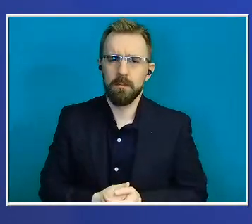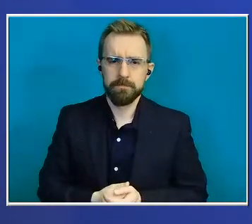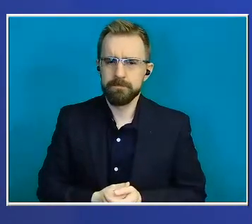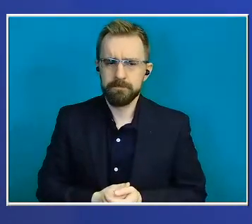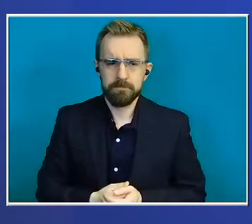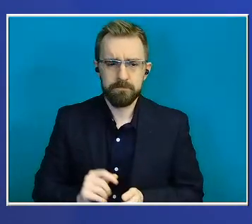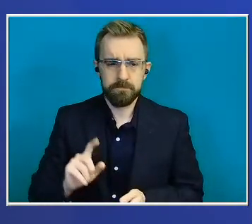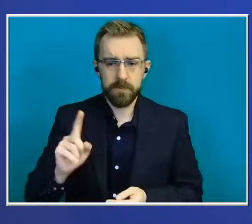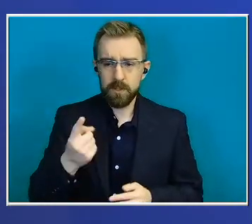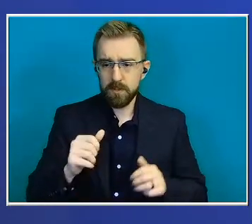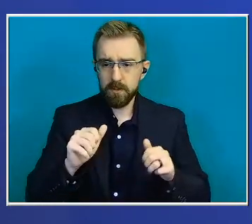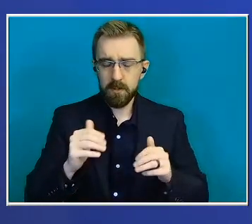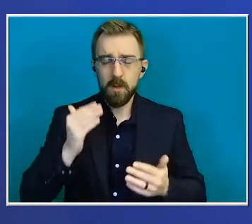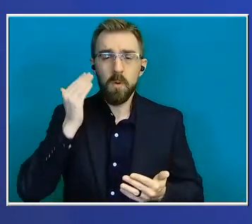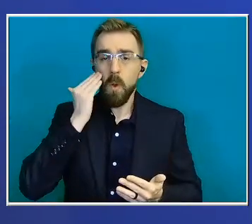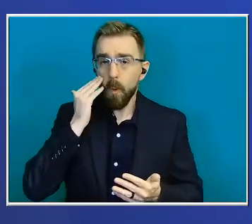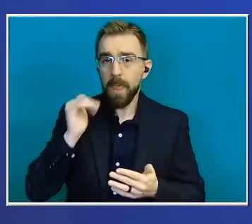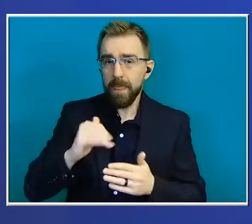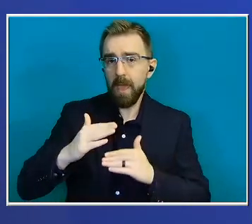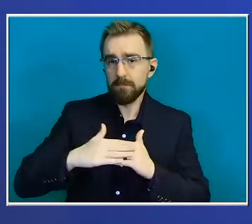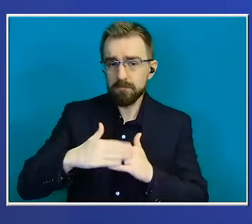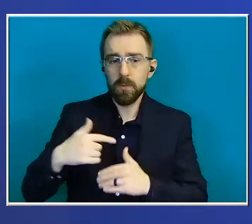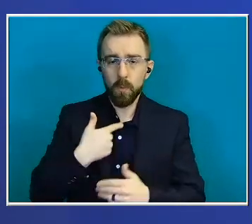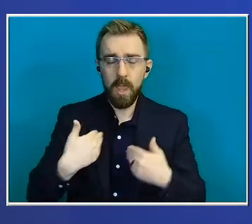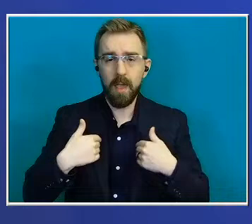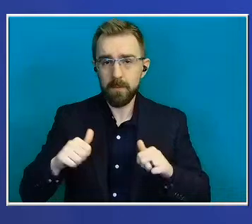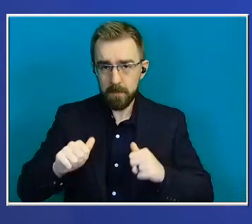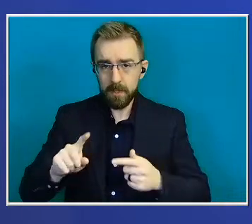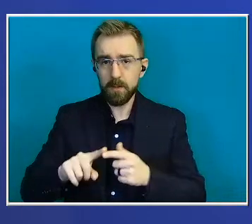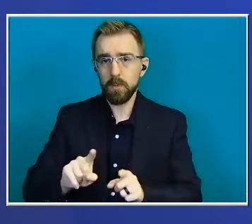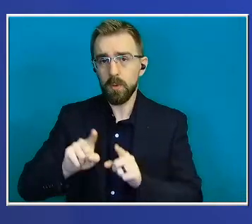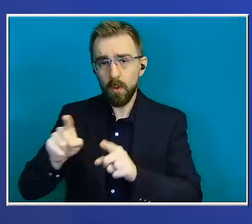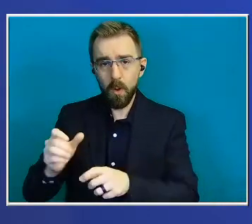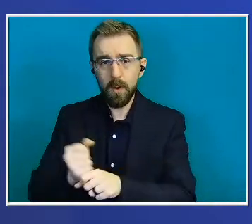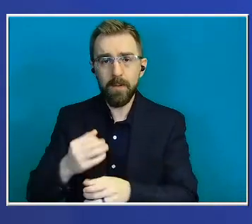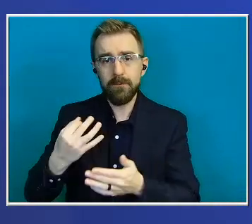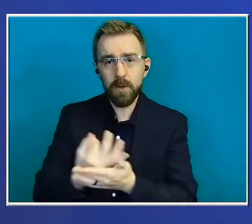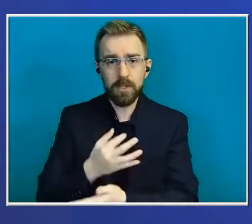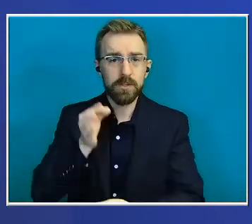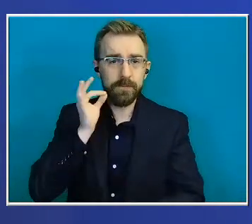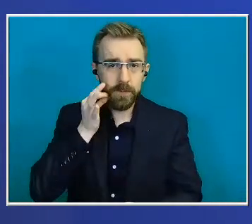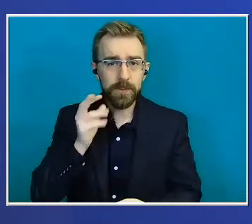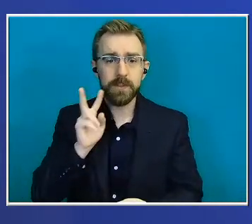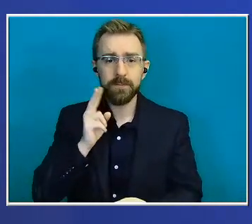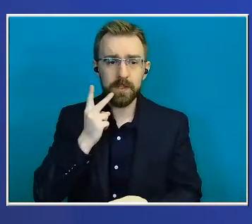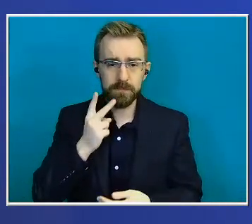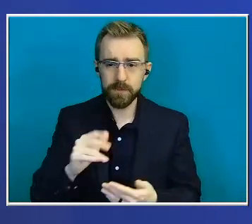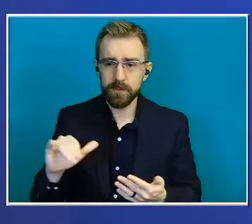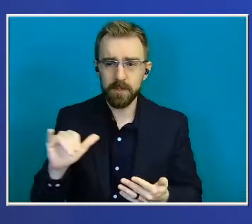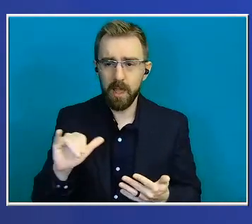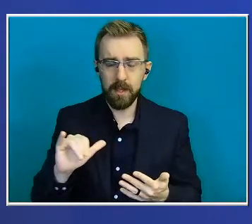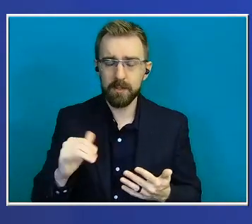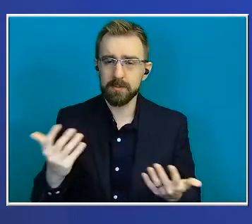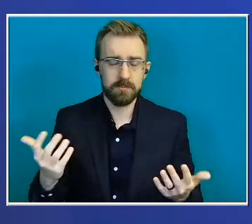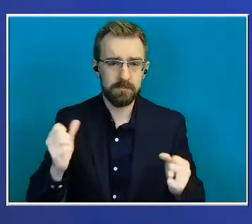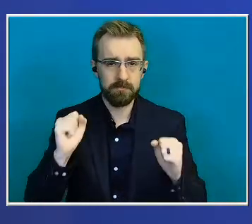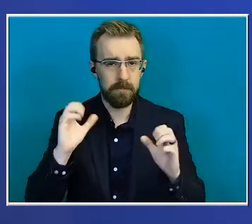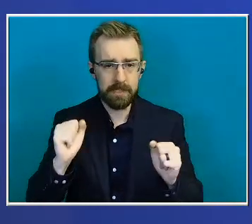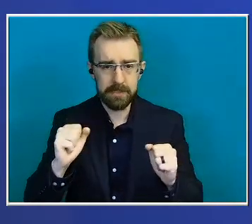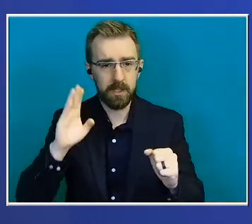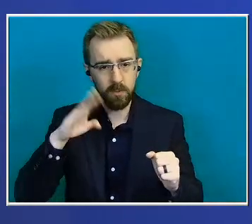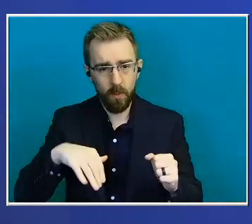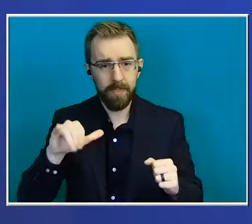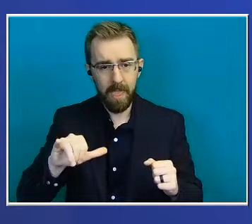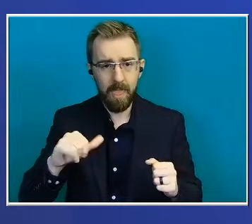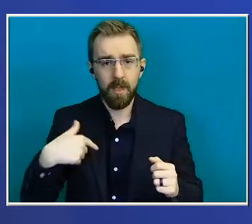just knowing that we had the ability to go get fresh fruits and vegetables was like, it was amazing knowing like we're actually going to have